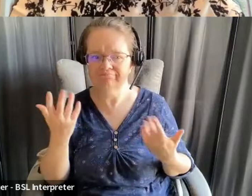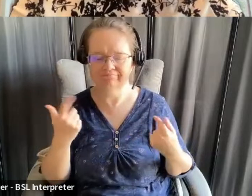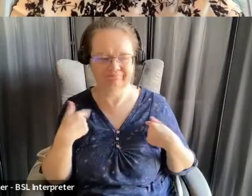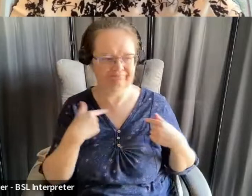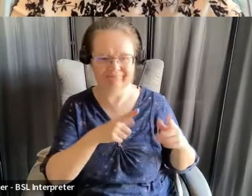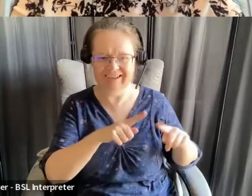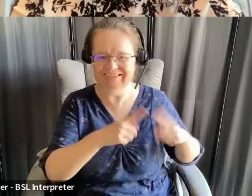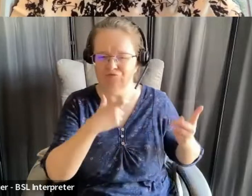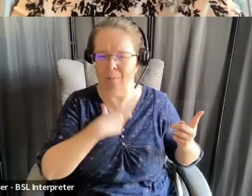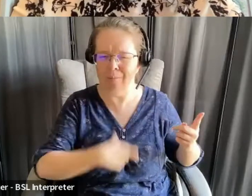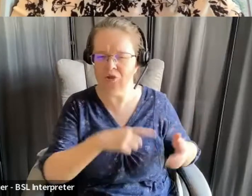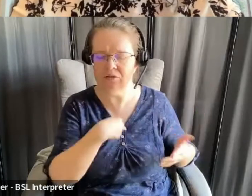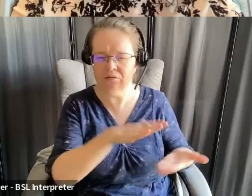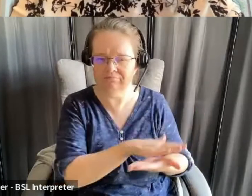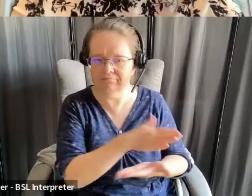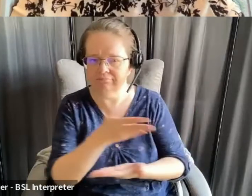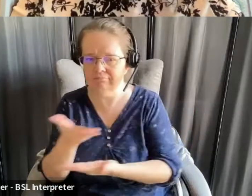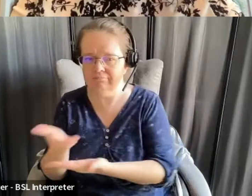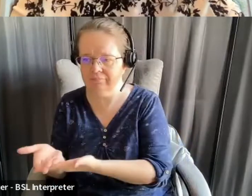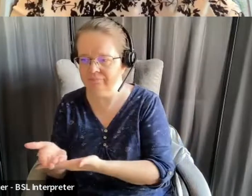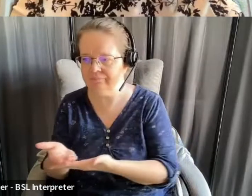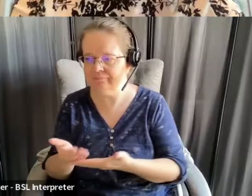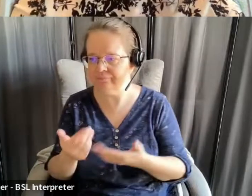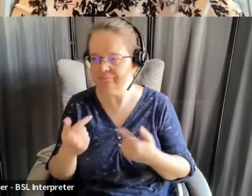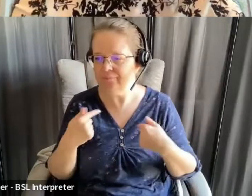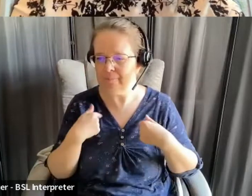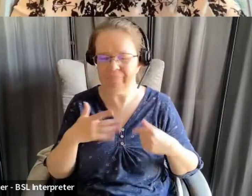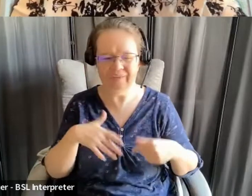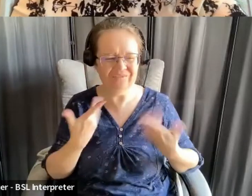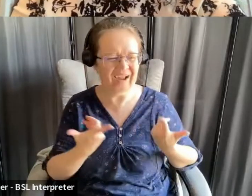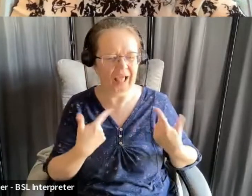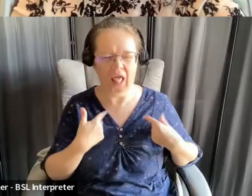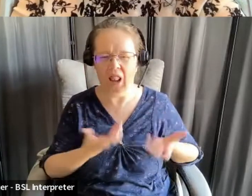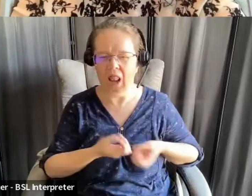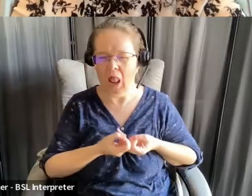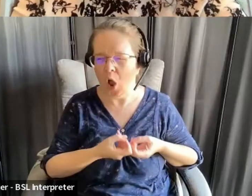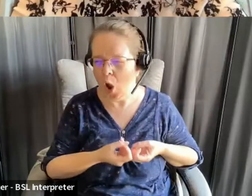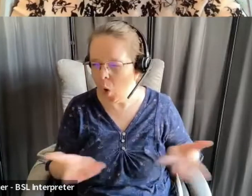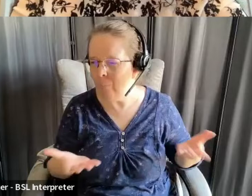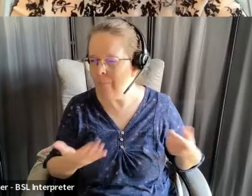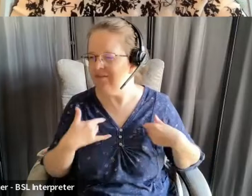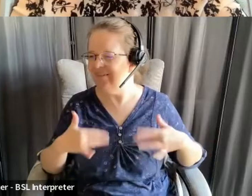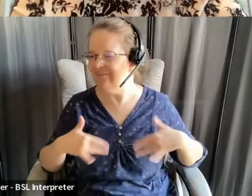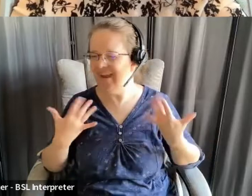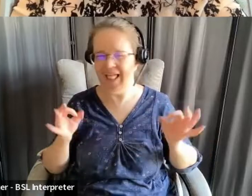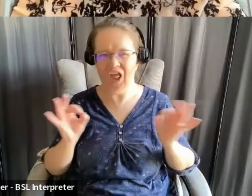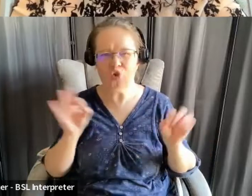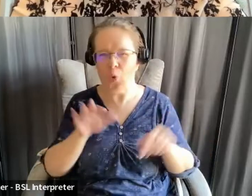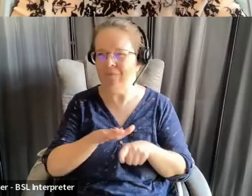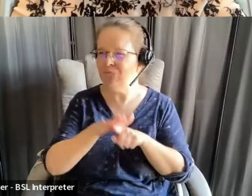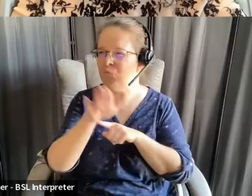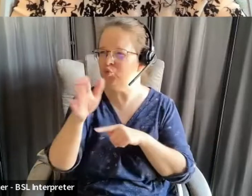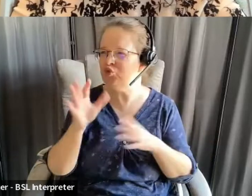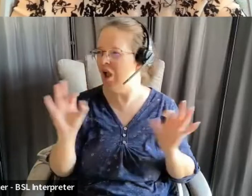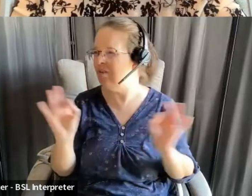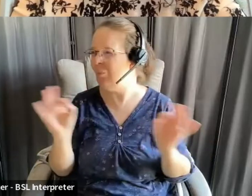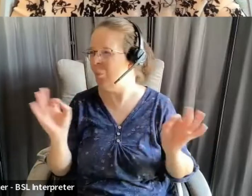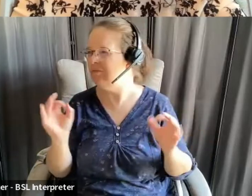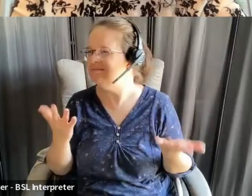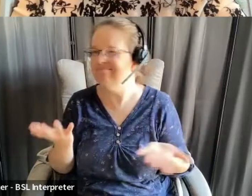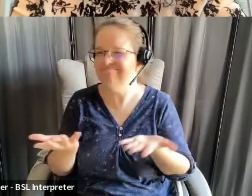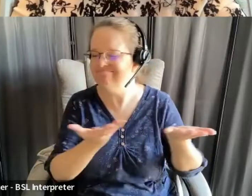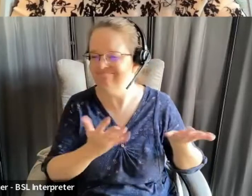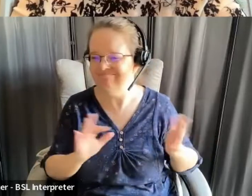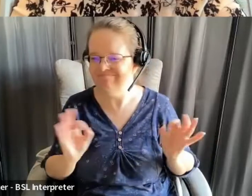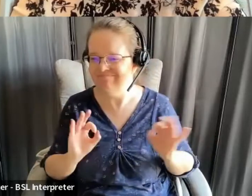hopeless and not feeling I had any prospects or any opportunities at all, being completely stuck in a rut, to